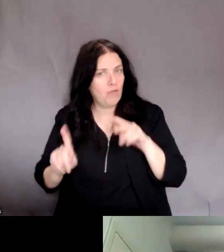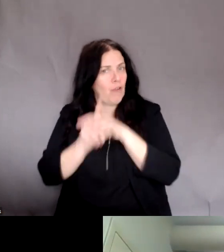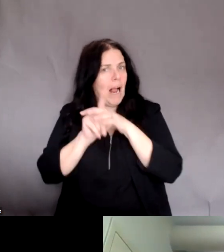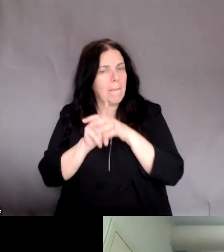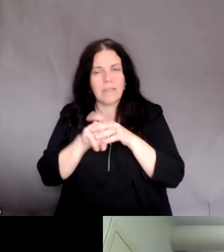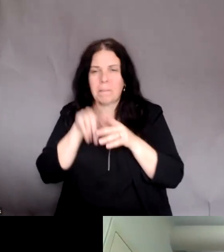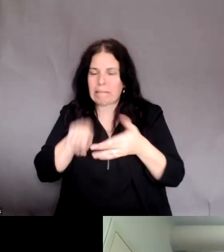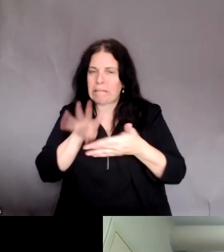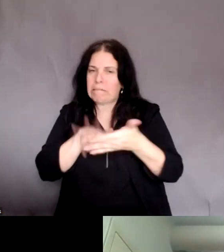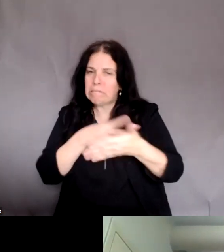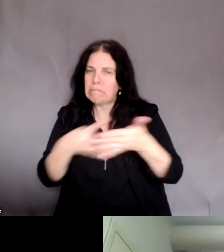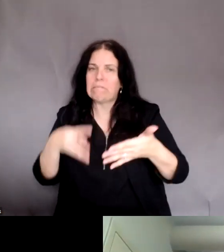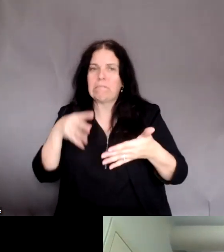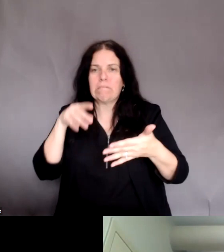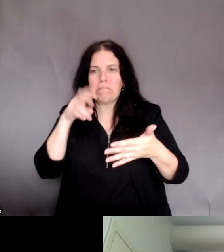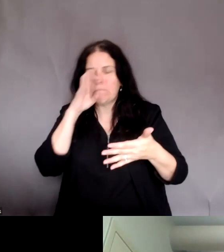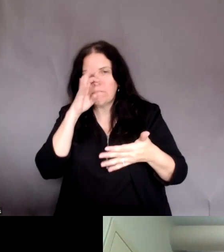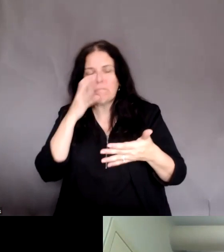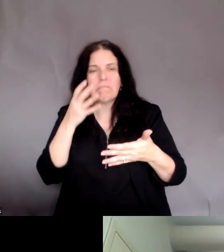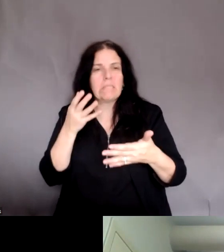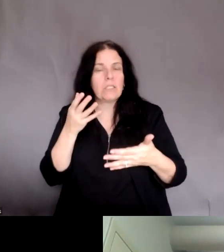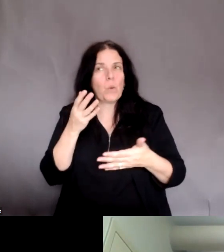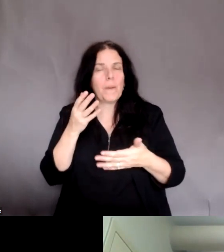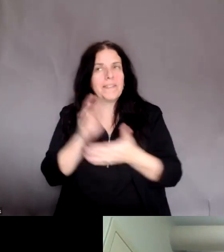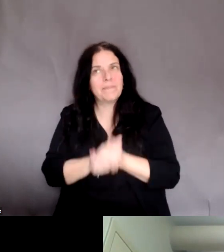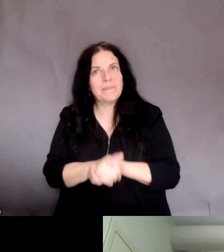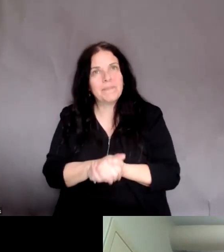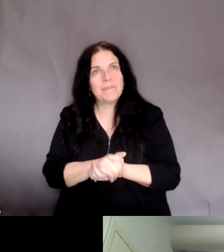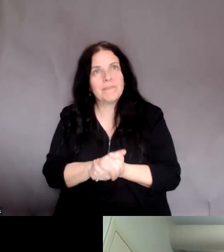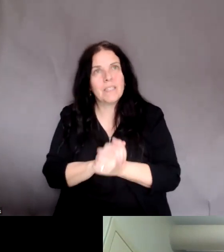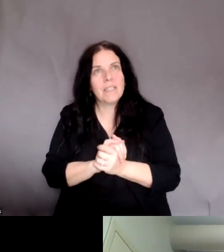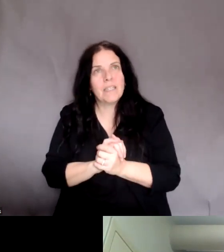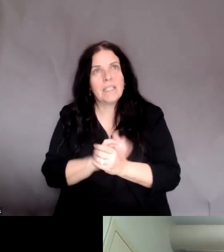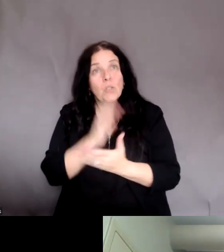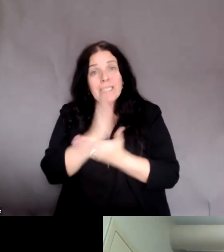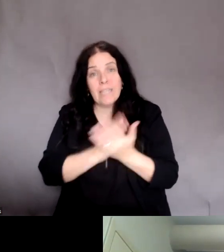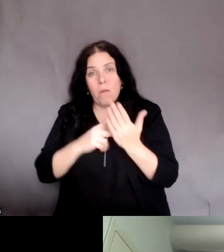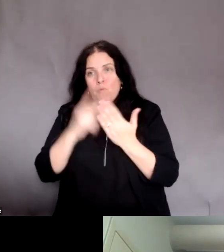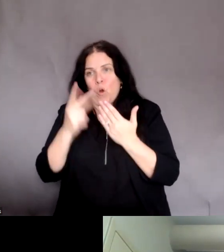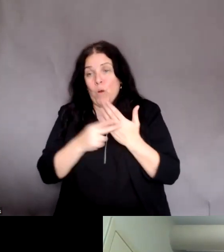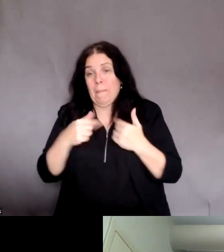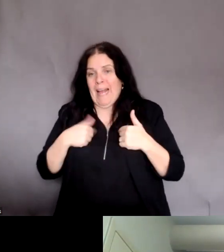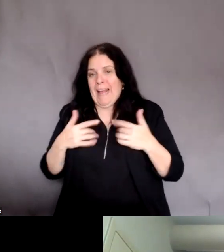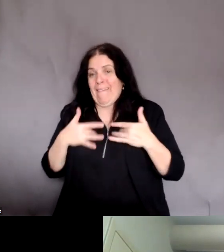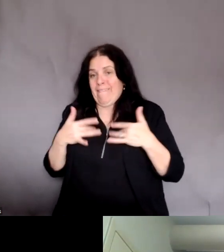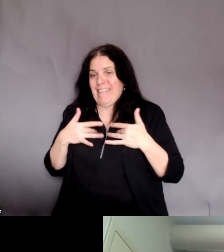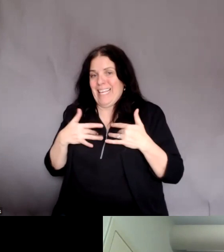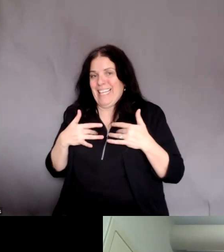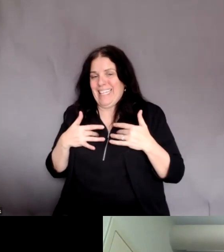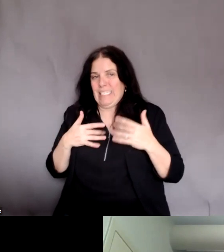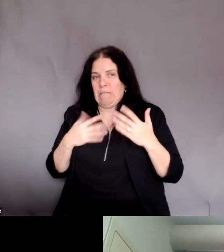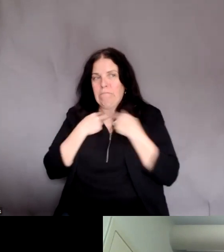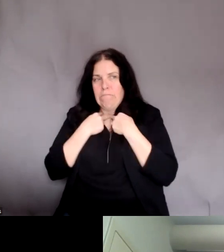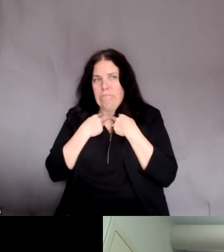parts of these programs that I feel like our hands are tied a little bit, but I'm